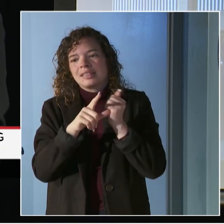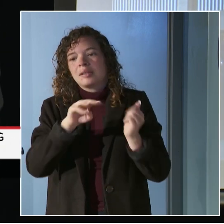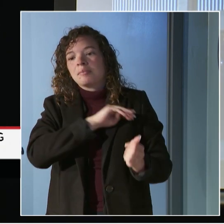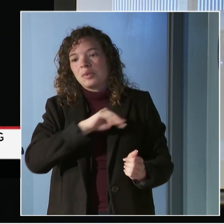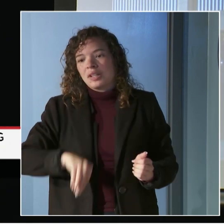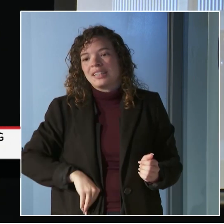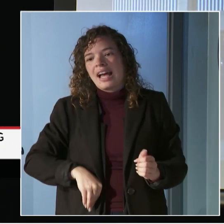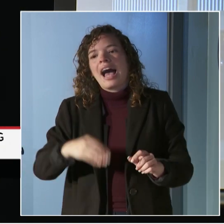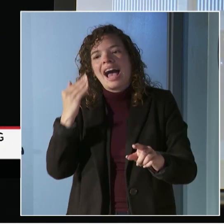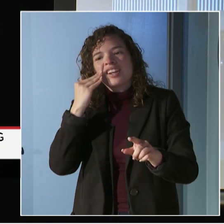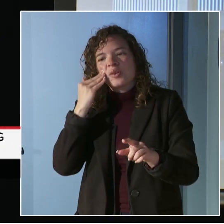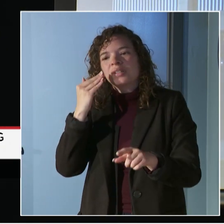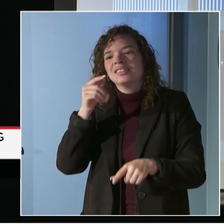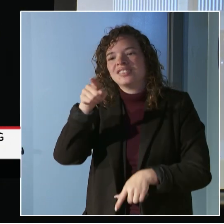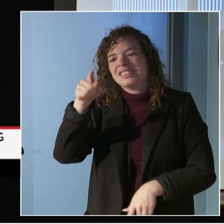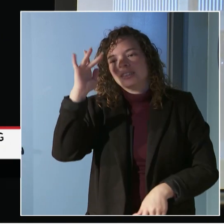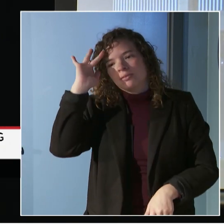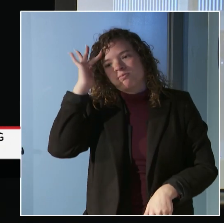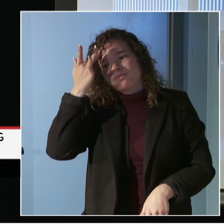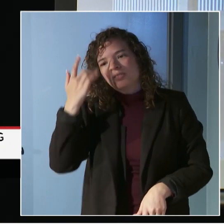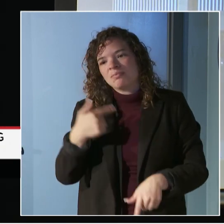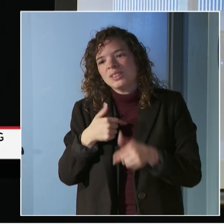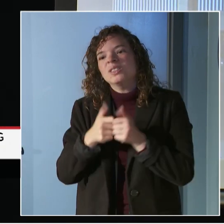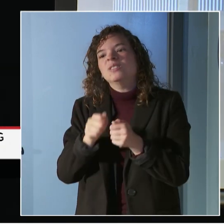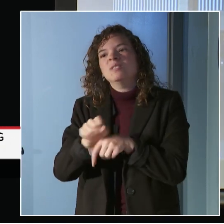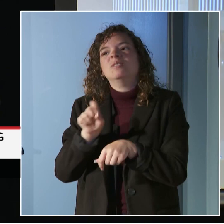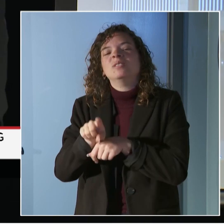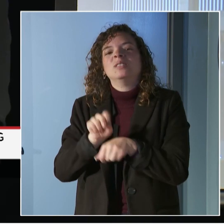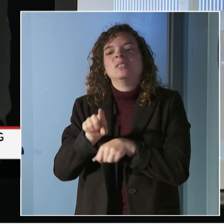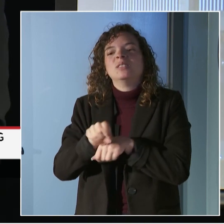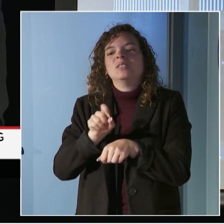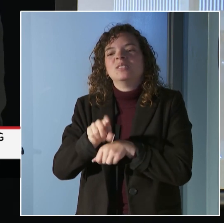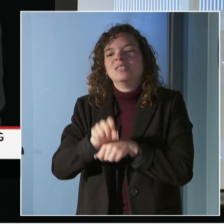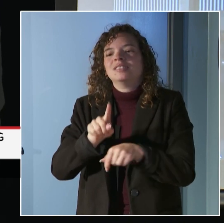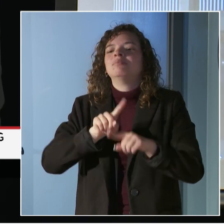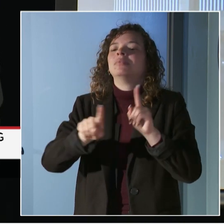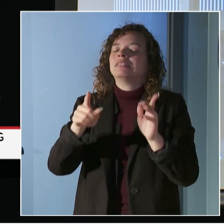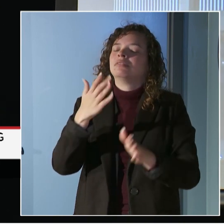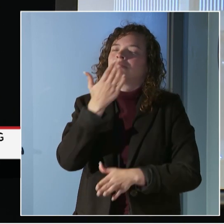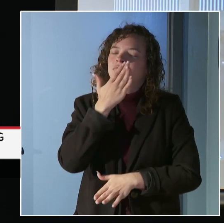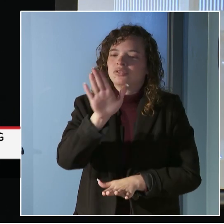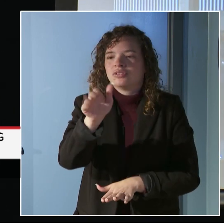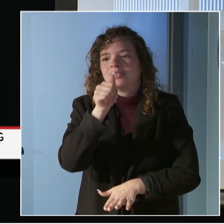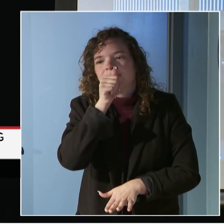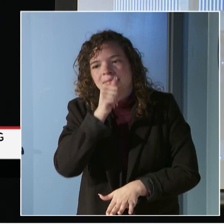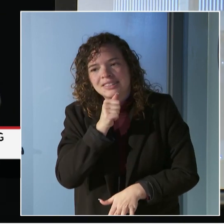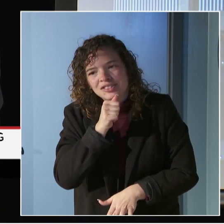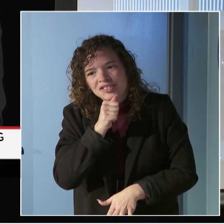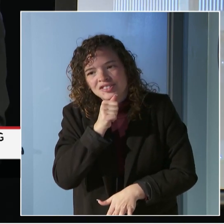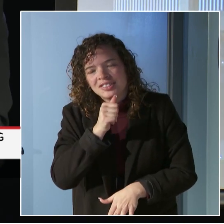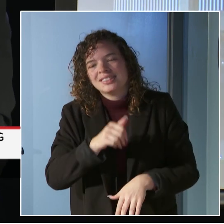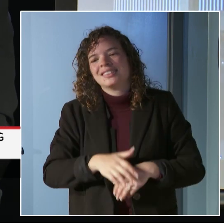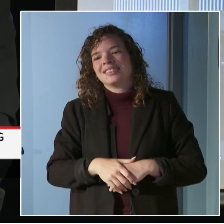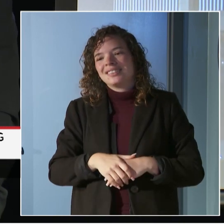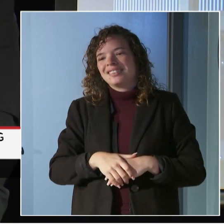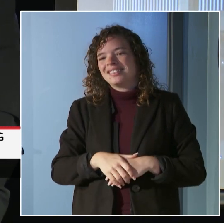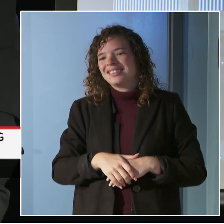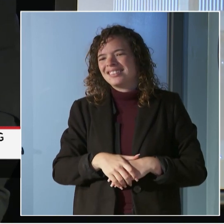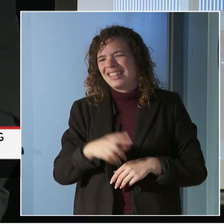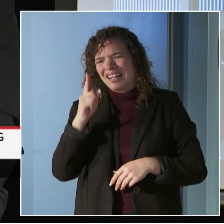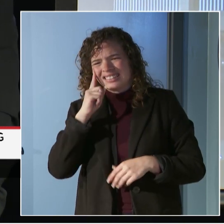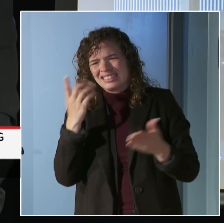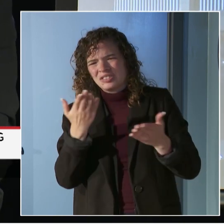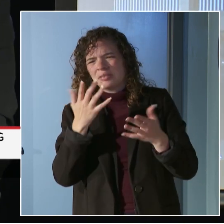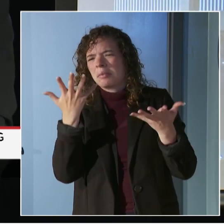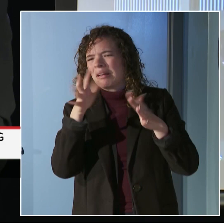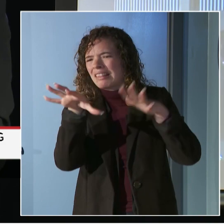in particular, Director Chopra, who I don't know if he was able to stay, he's been here. Greta Rivera, who